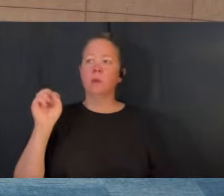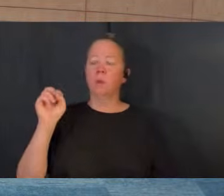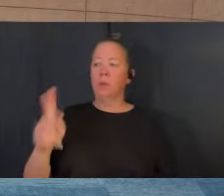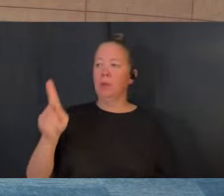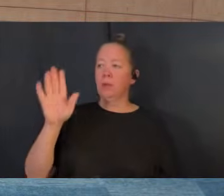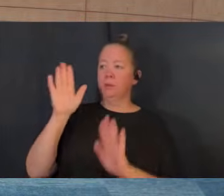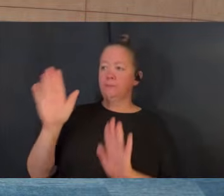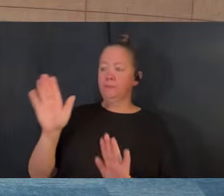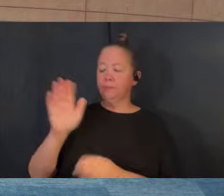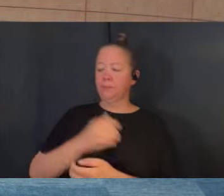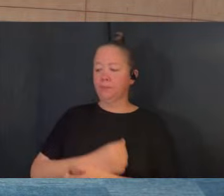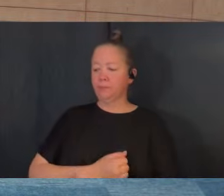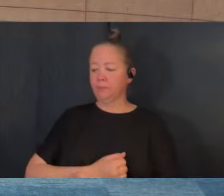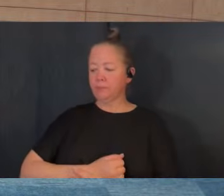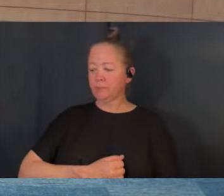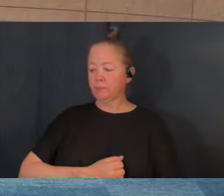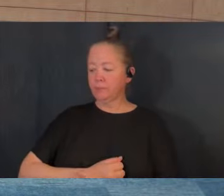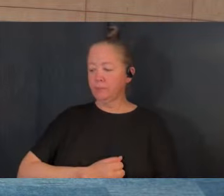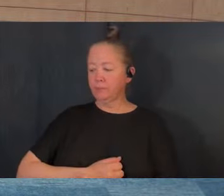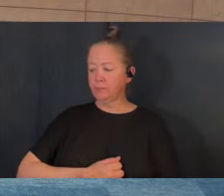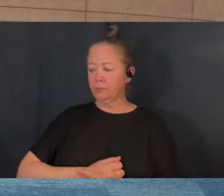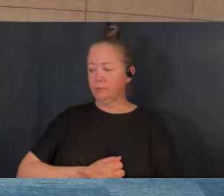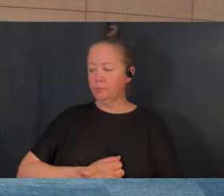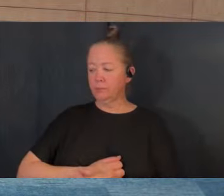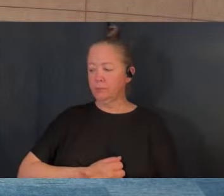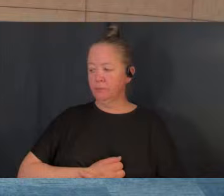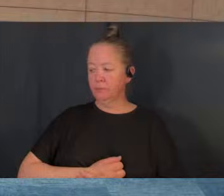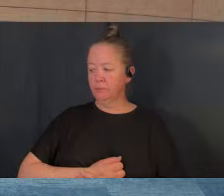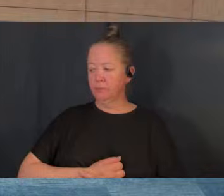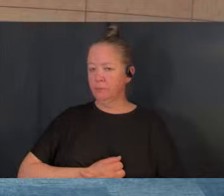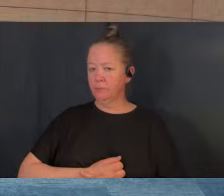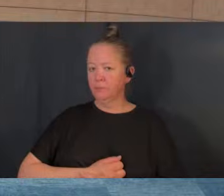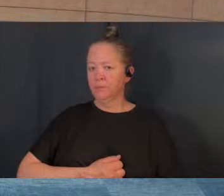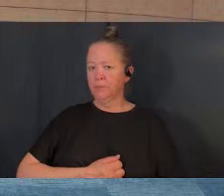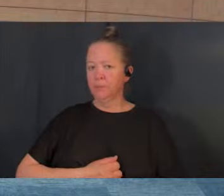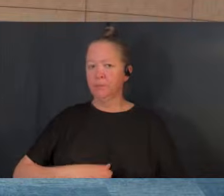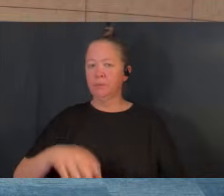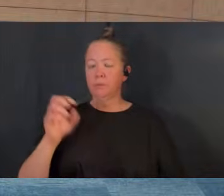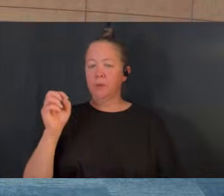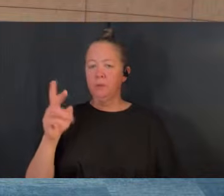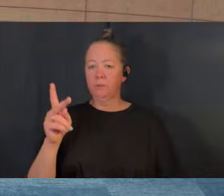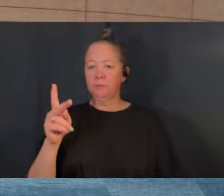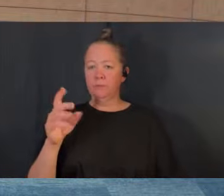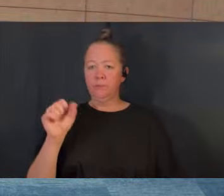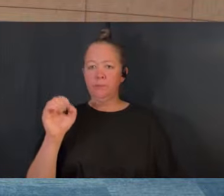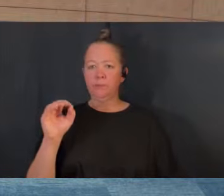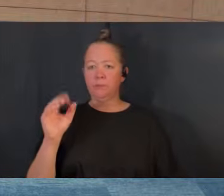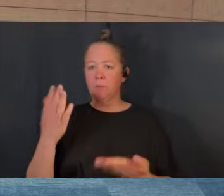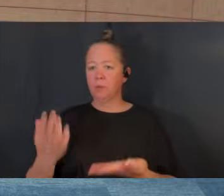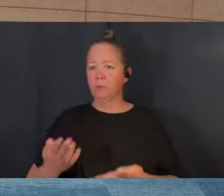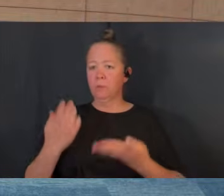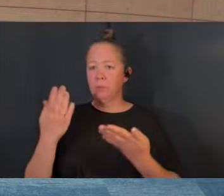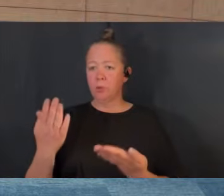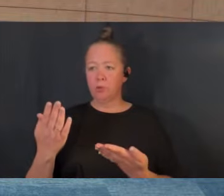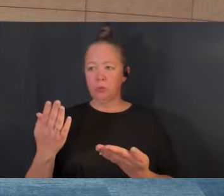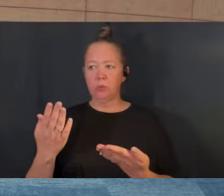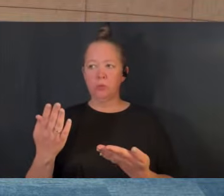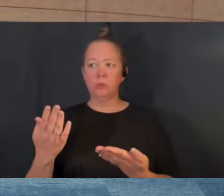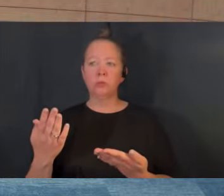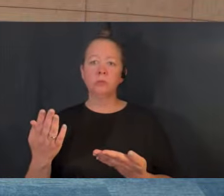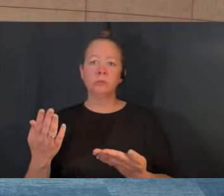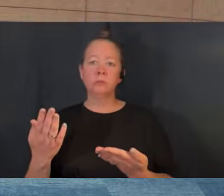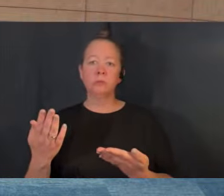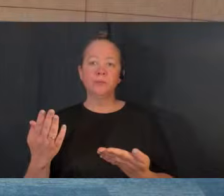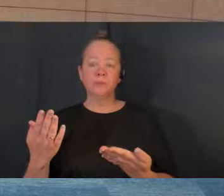So we will be then the motion is to adopt